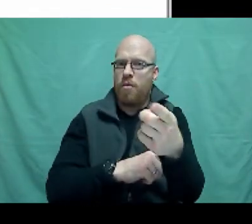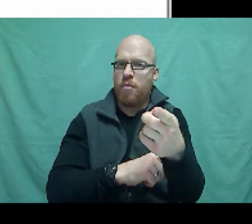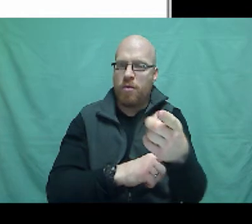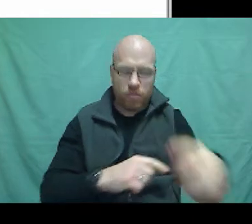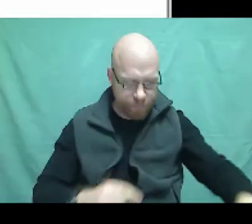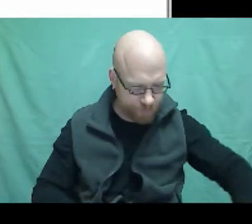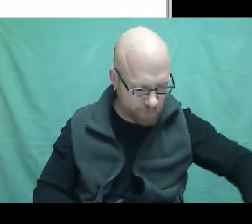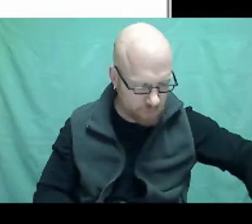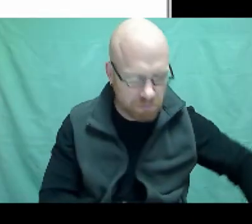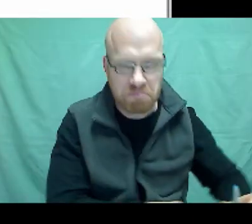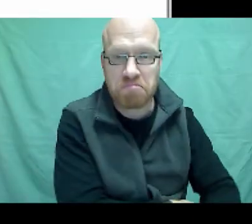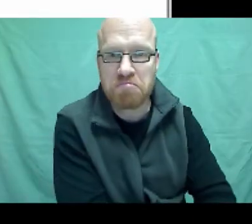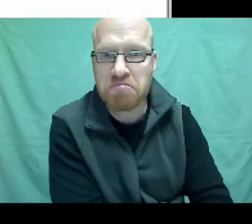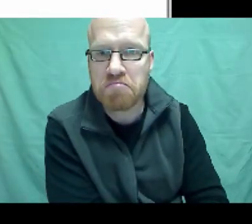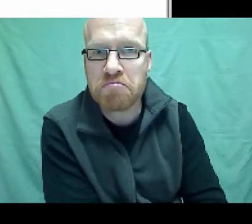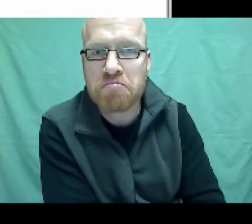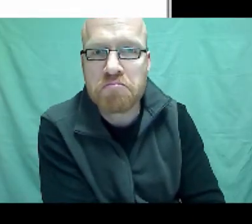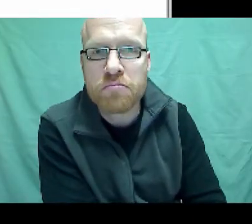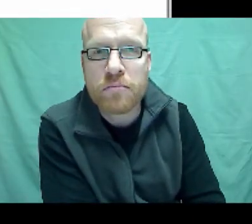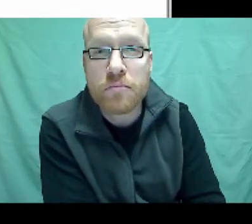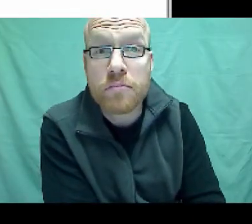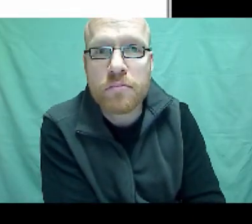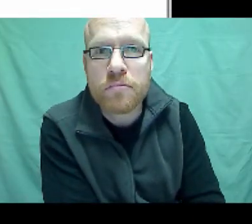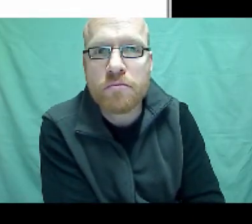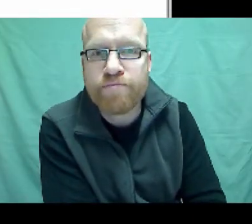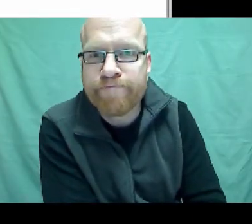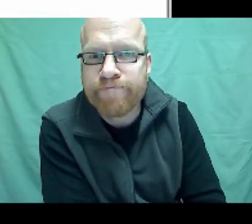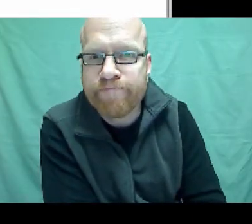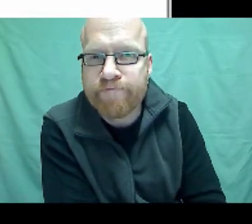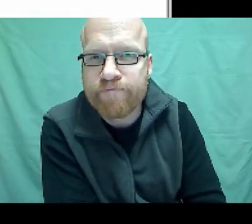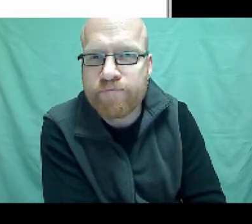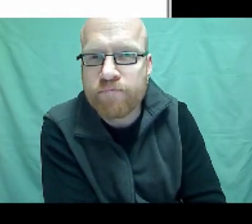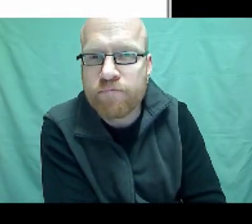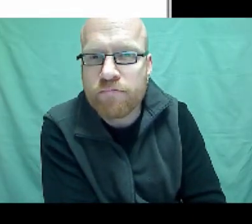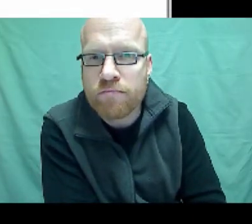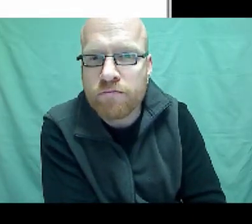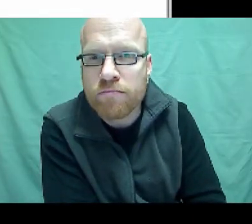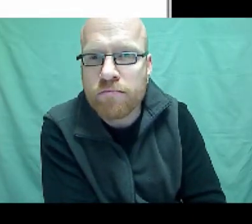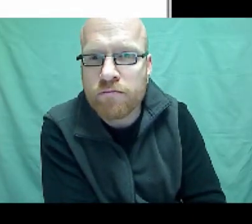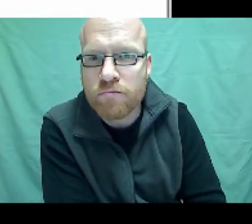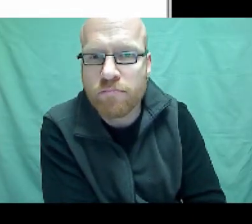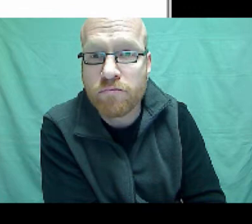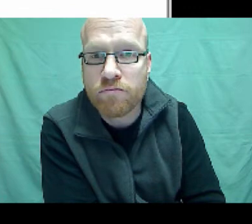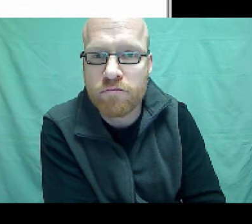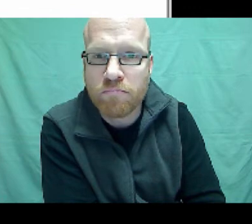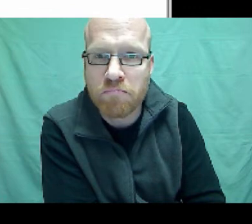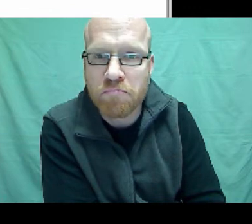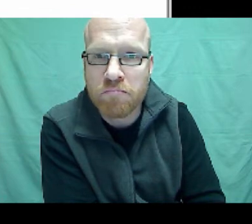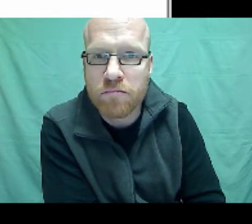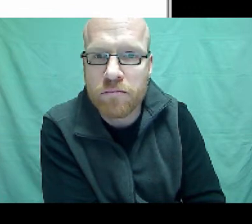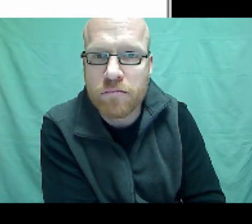went positive, now we apply the power rule and we distribute the 4 into the fraction,